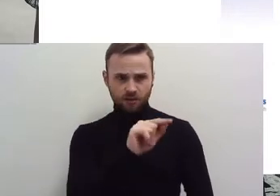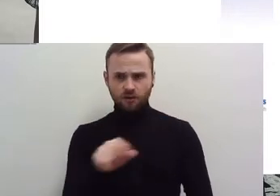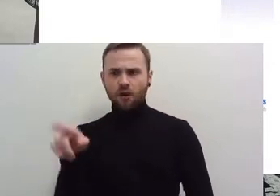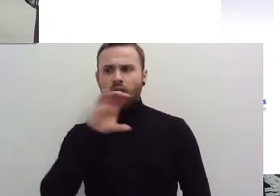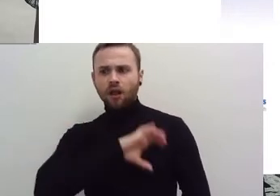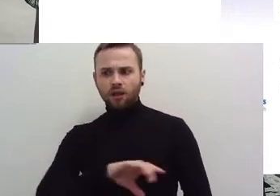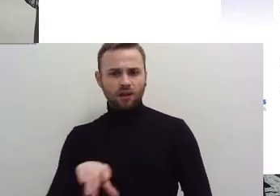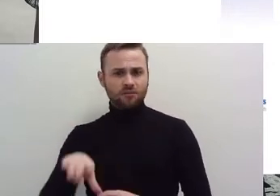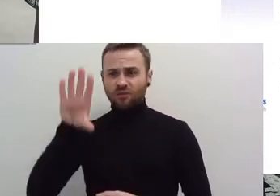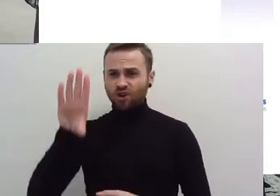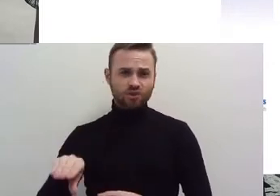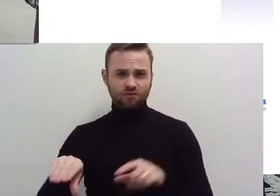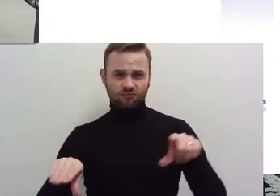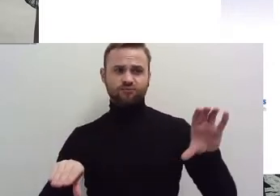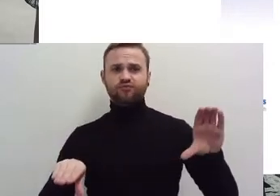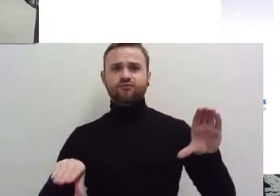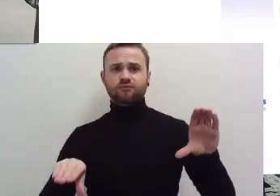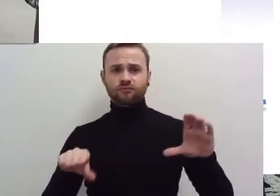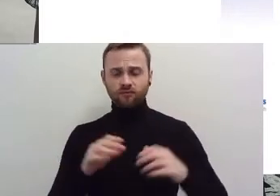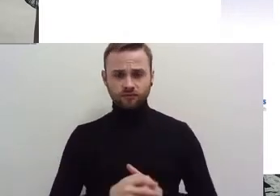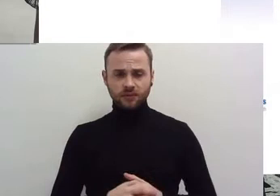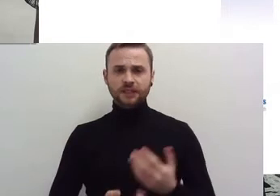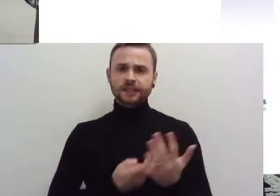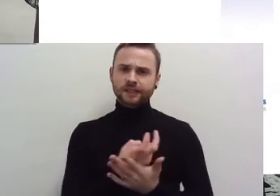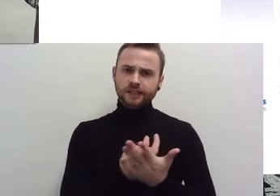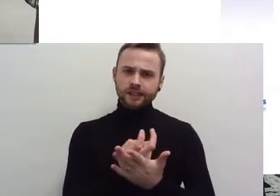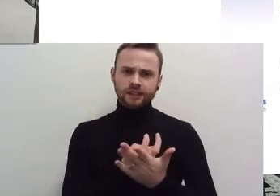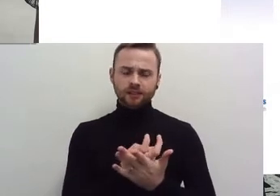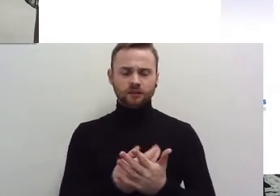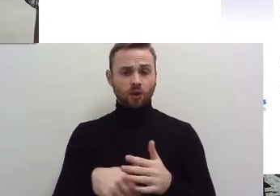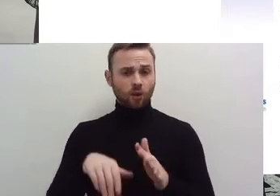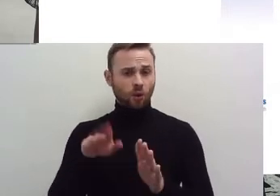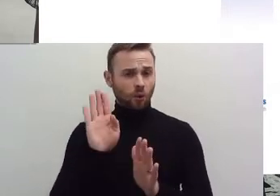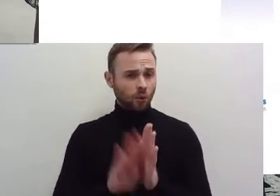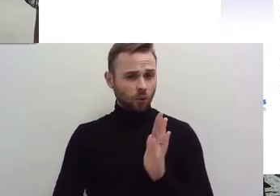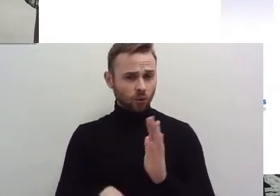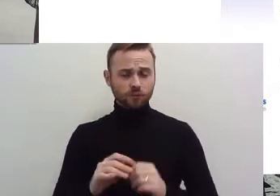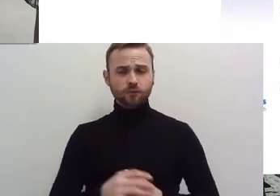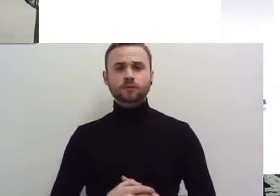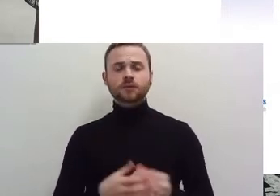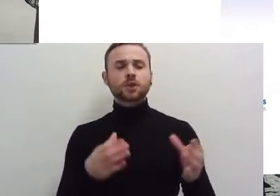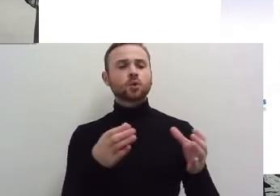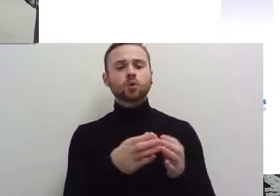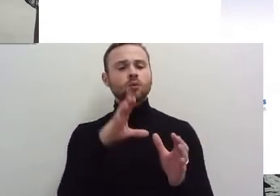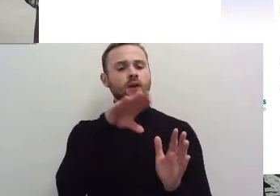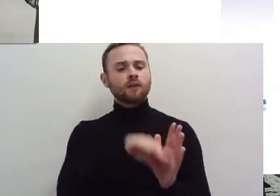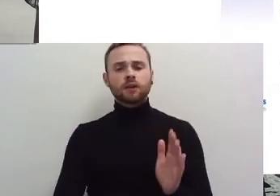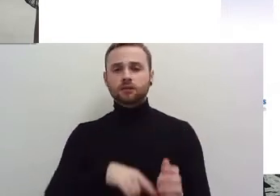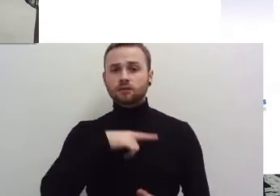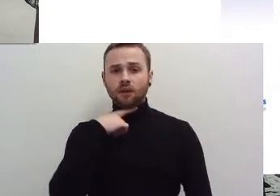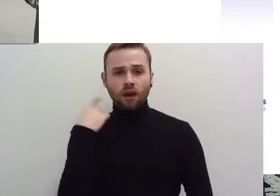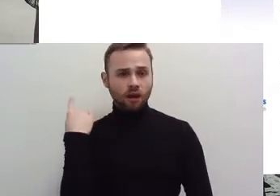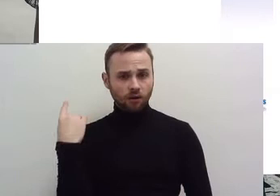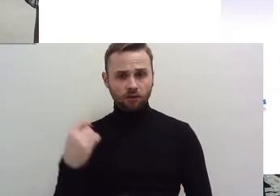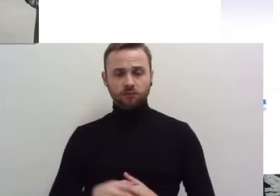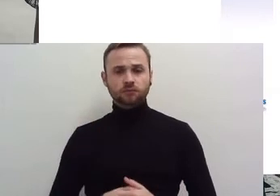children, housing sometimes not suitable for childhood education, and there is a consistent lack